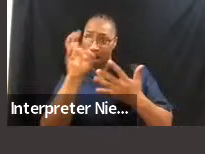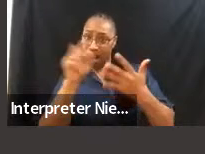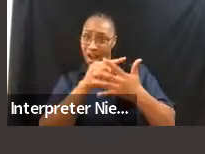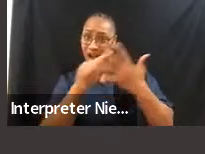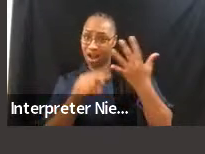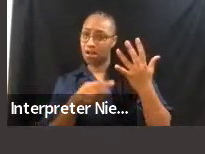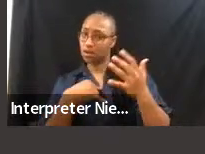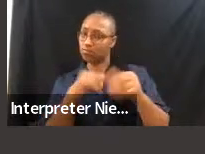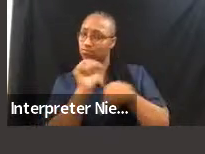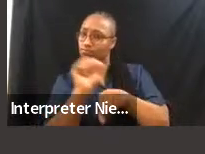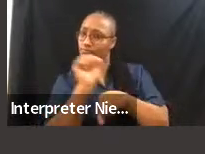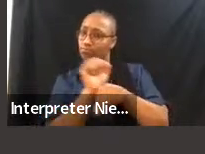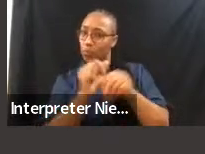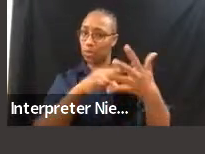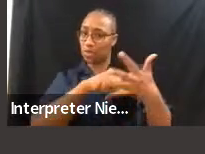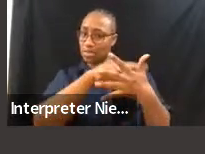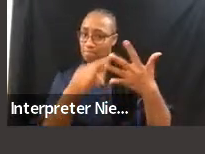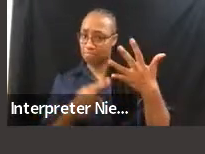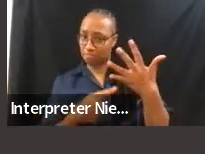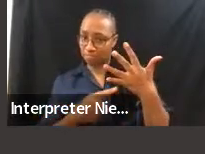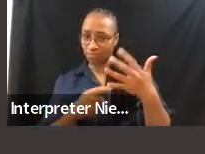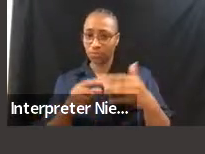recommendations moving forward pretty quickly.